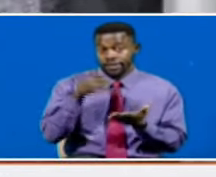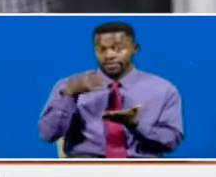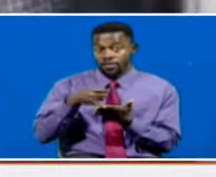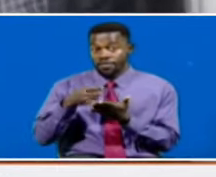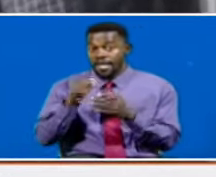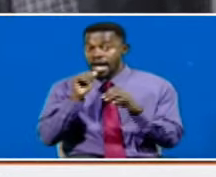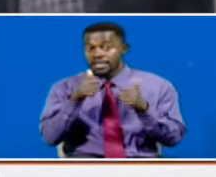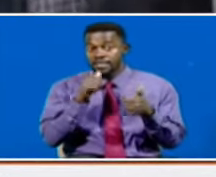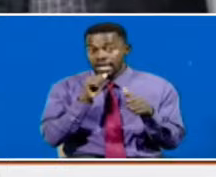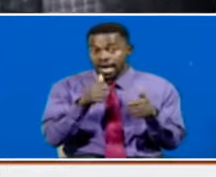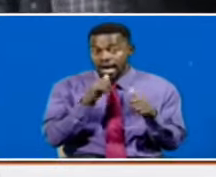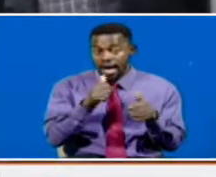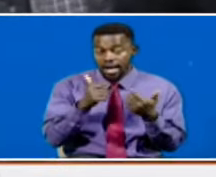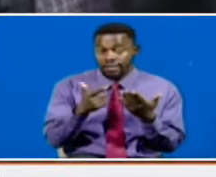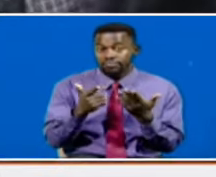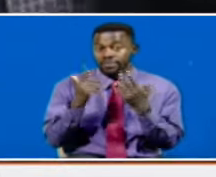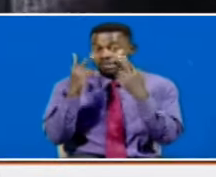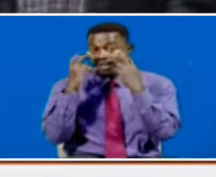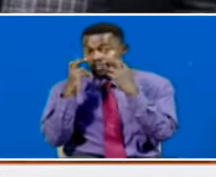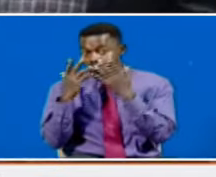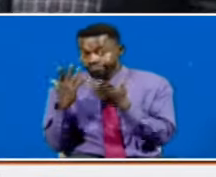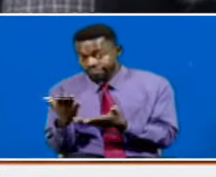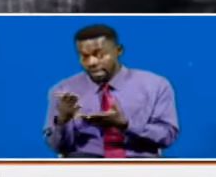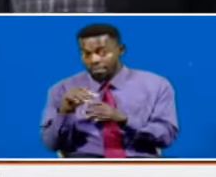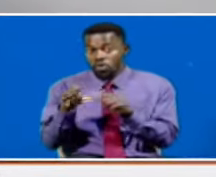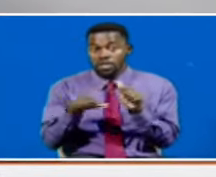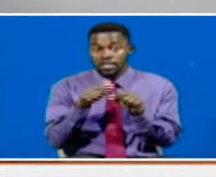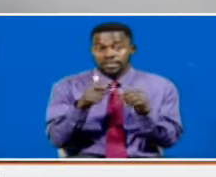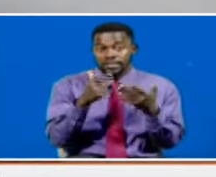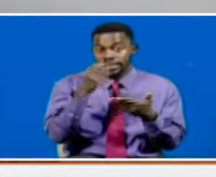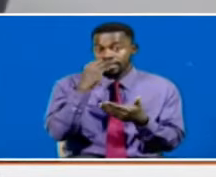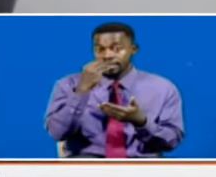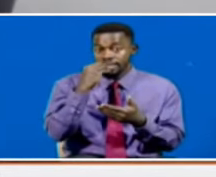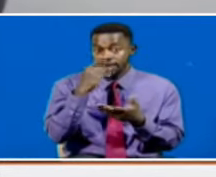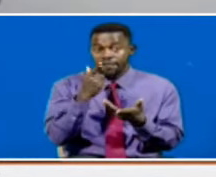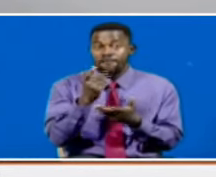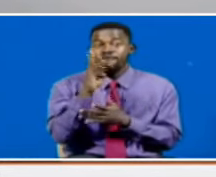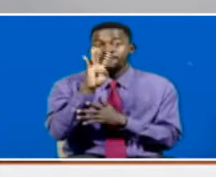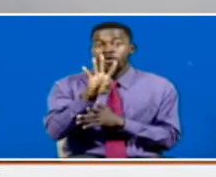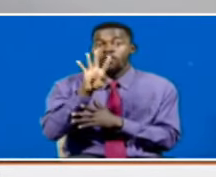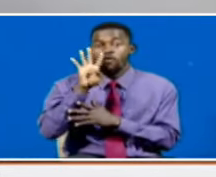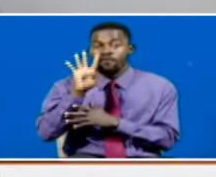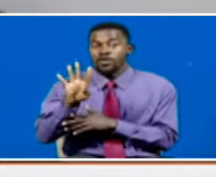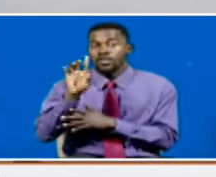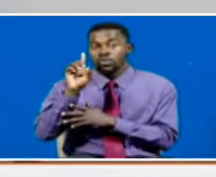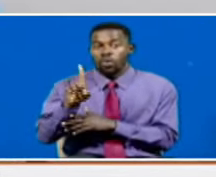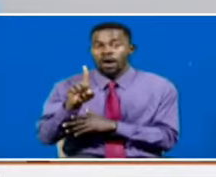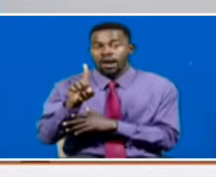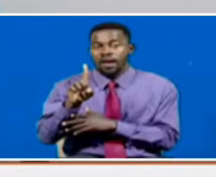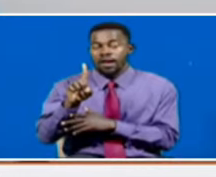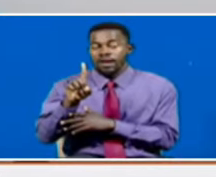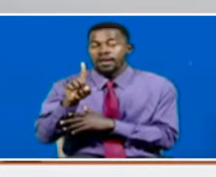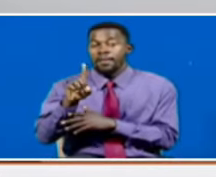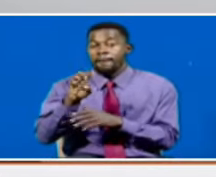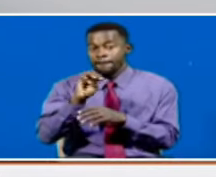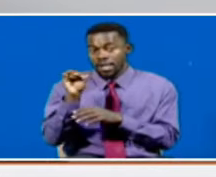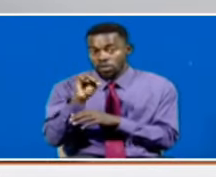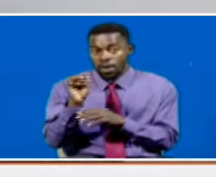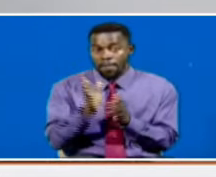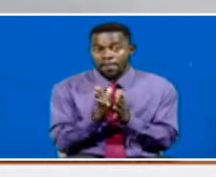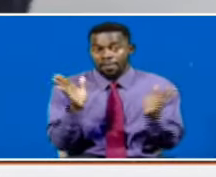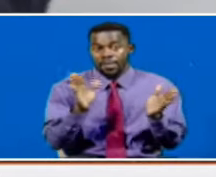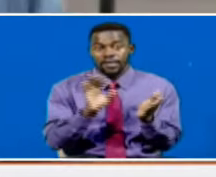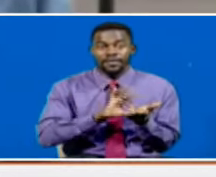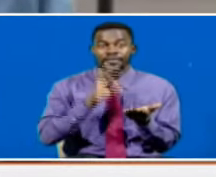including conspiracy to commit a corruption offence and embezzlement of 441.3 million shillings, public